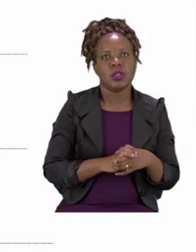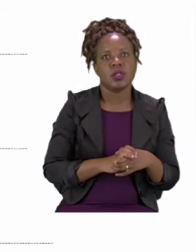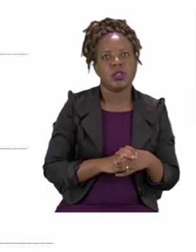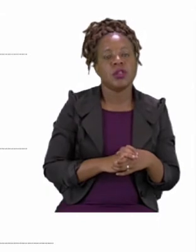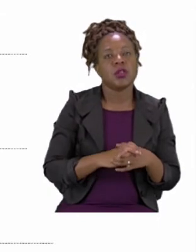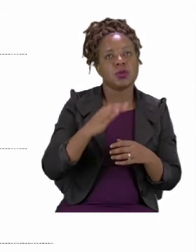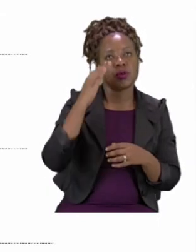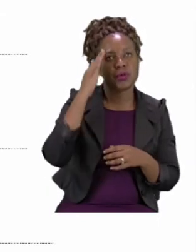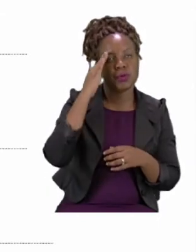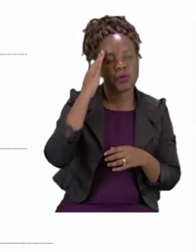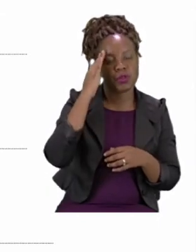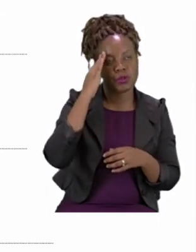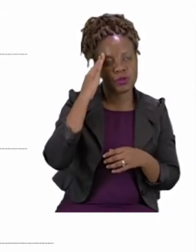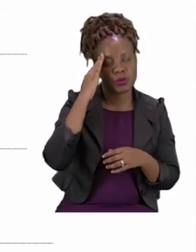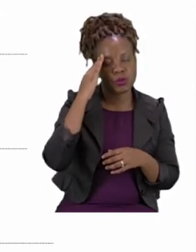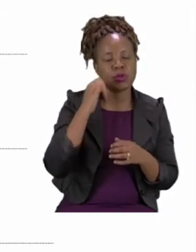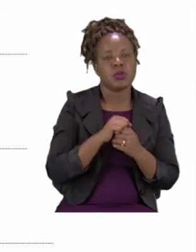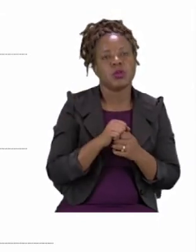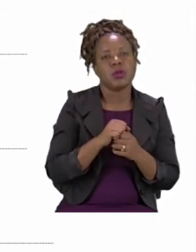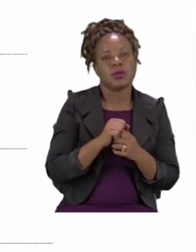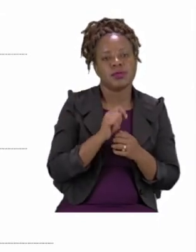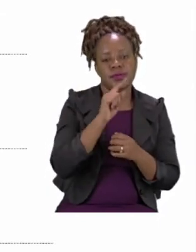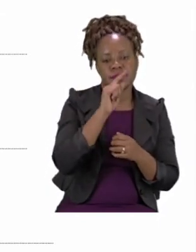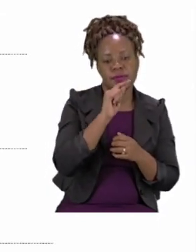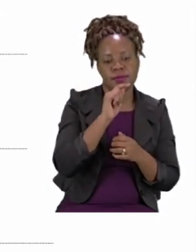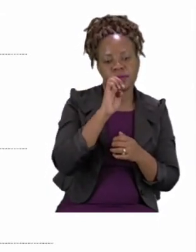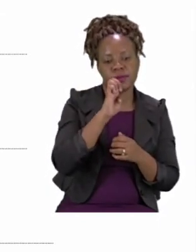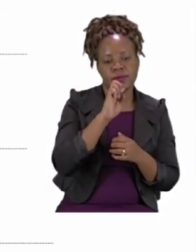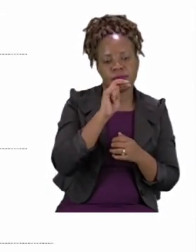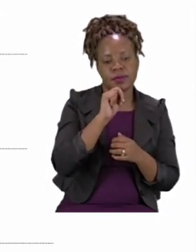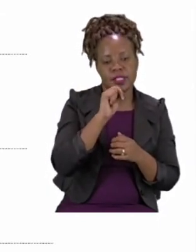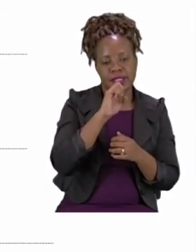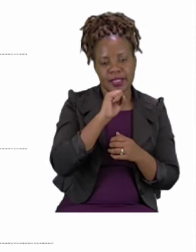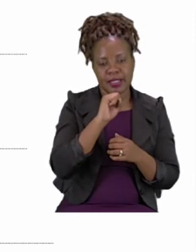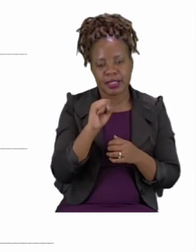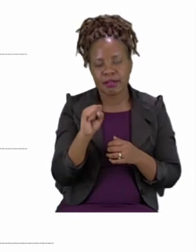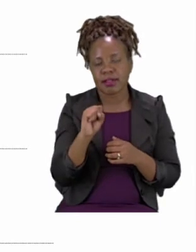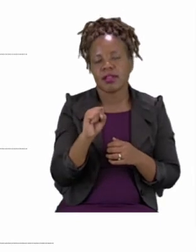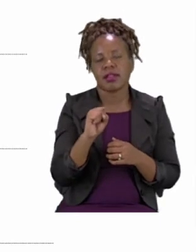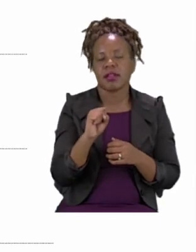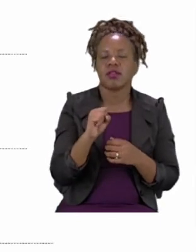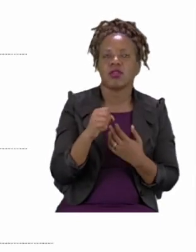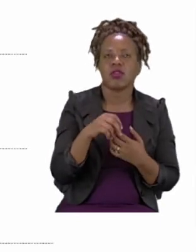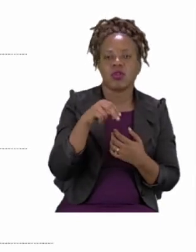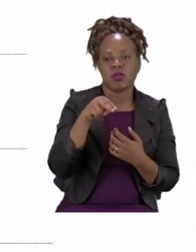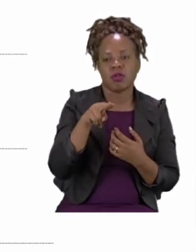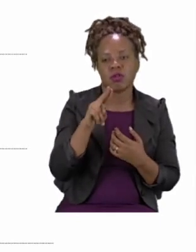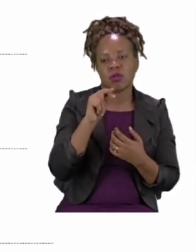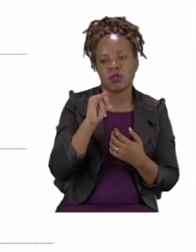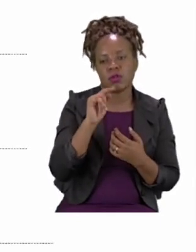what a unit looks like. That way, we'll be able to decompose our numbers